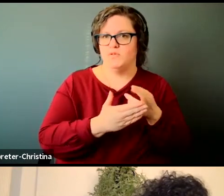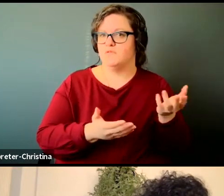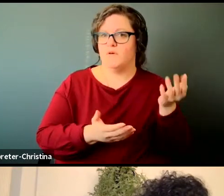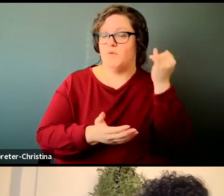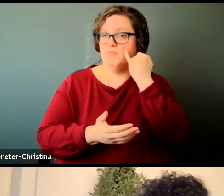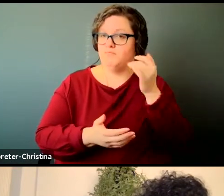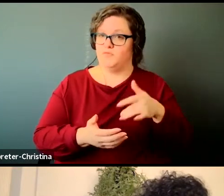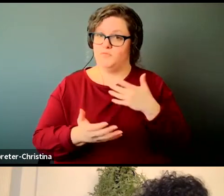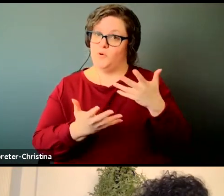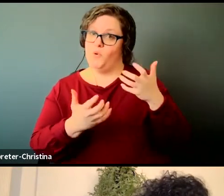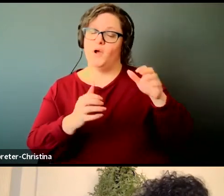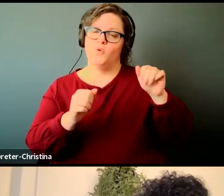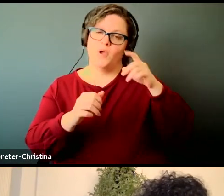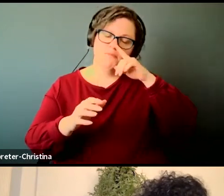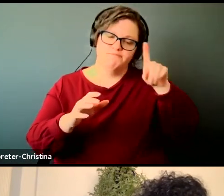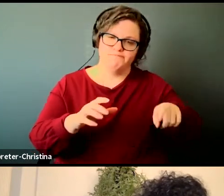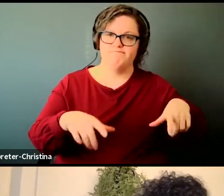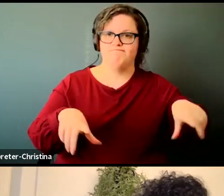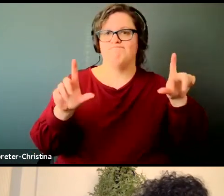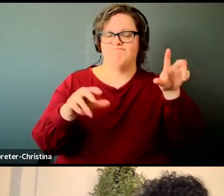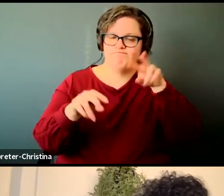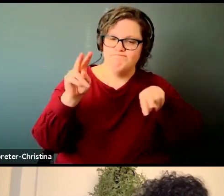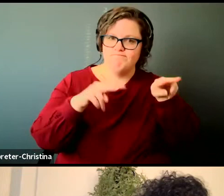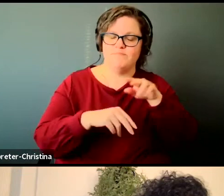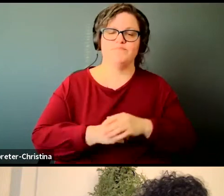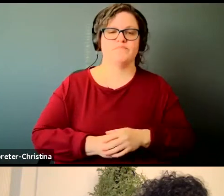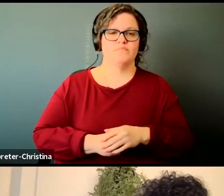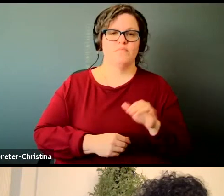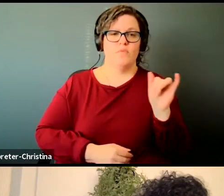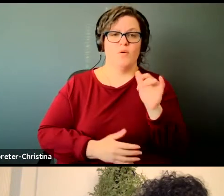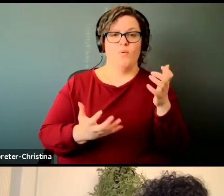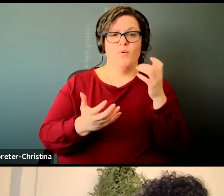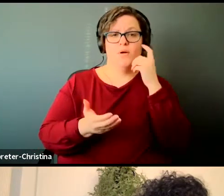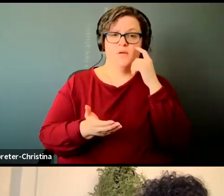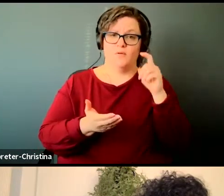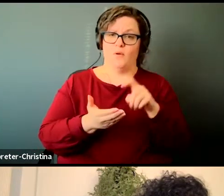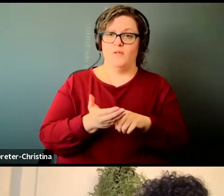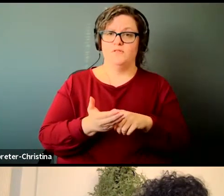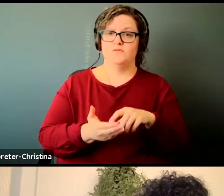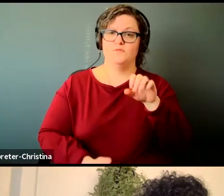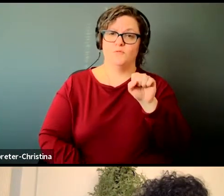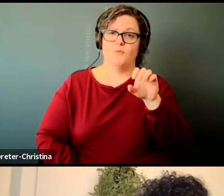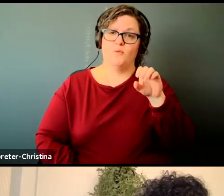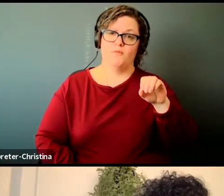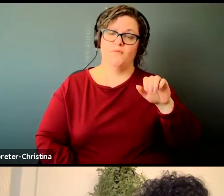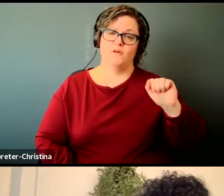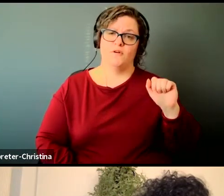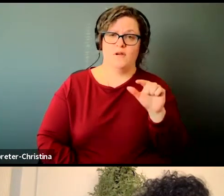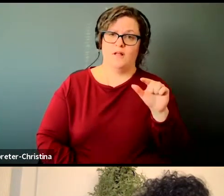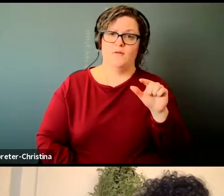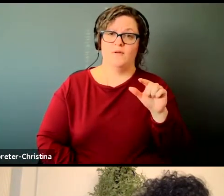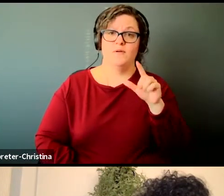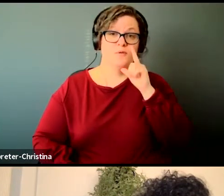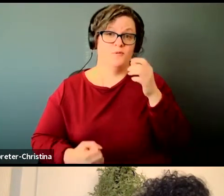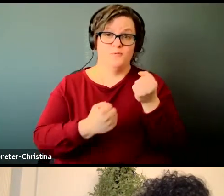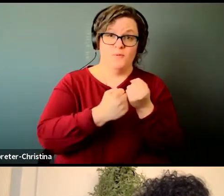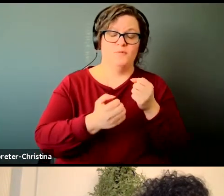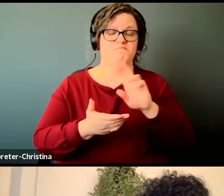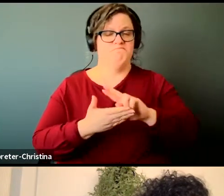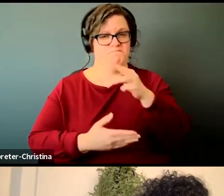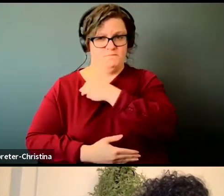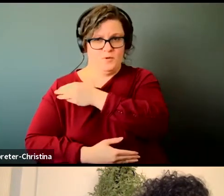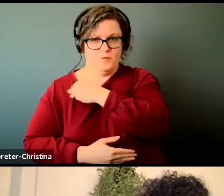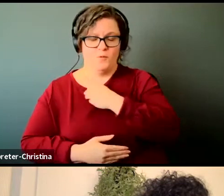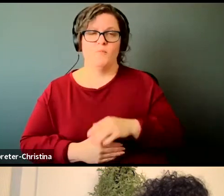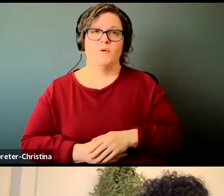inclined. I would also like to acknowledge that the School of Art Gallery is generously supported by the University of Manitoba, by